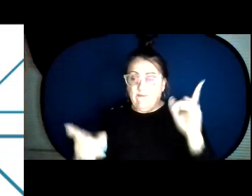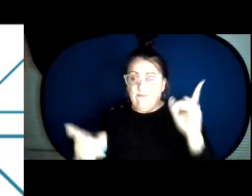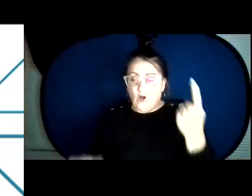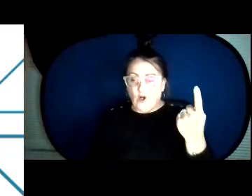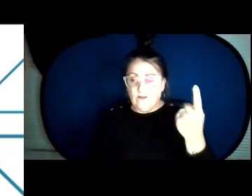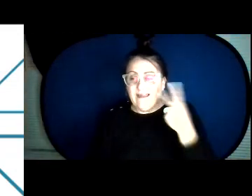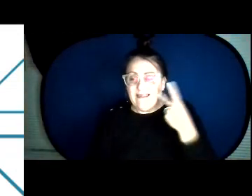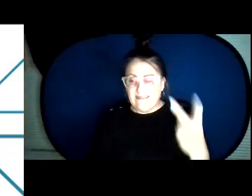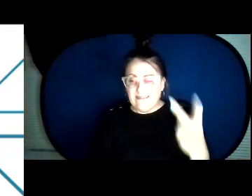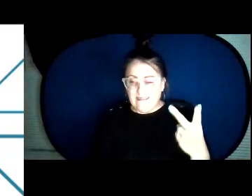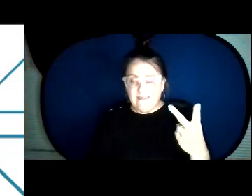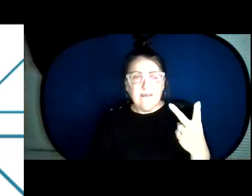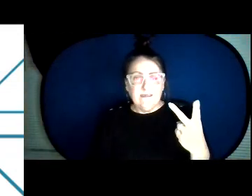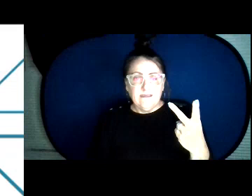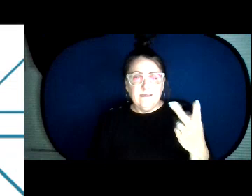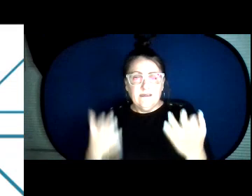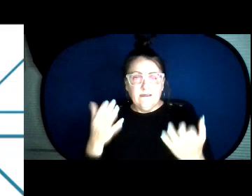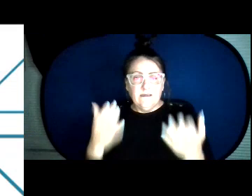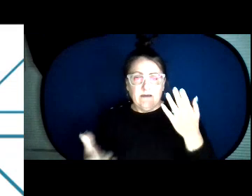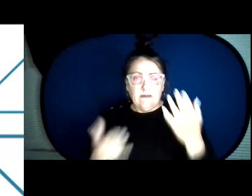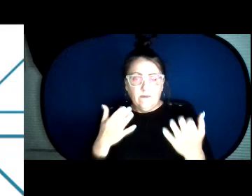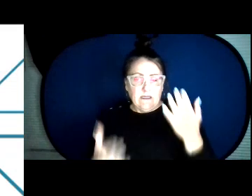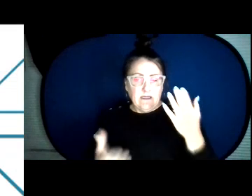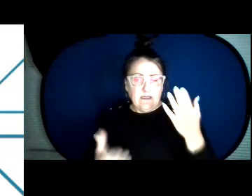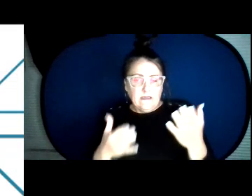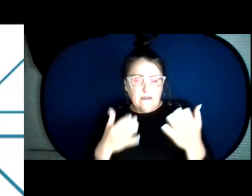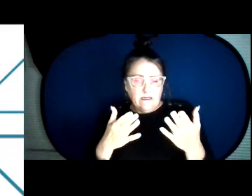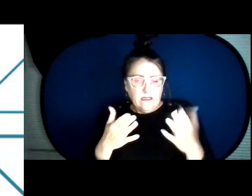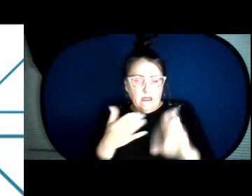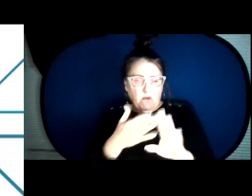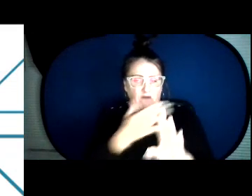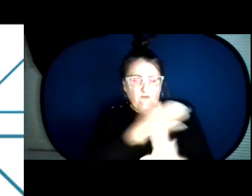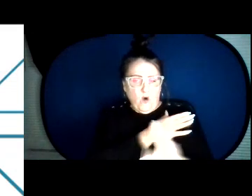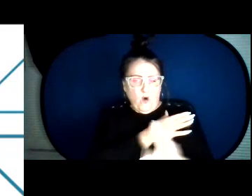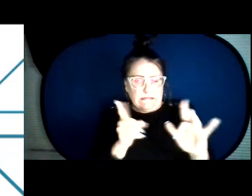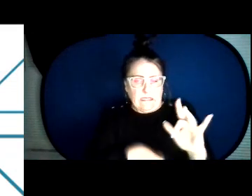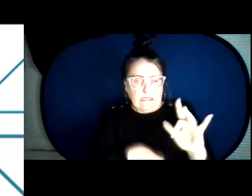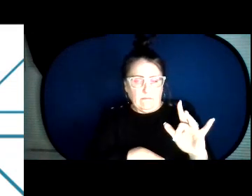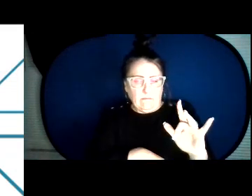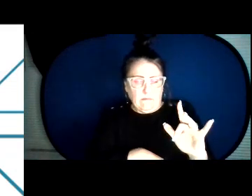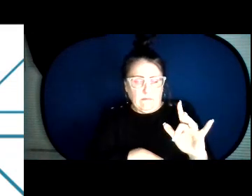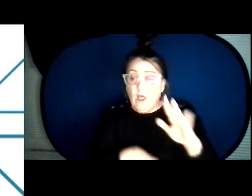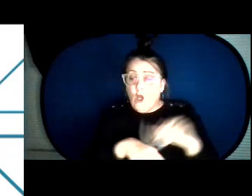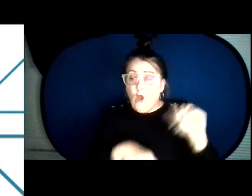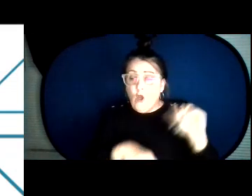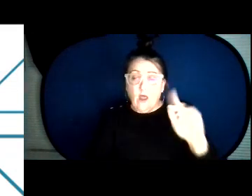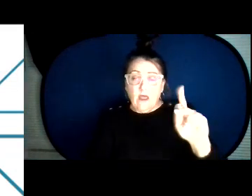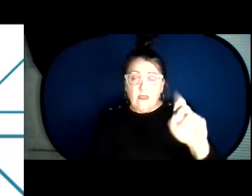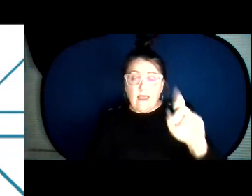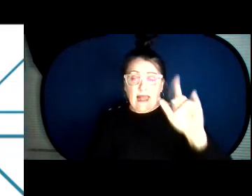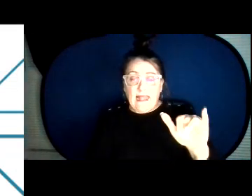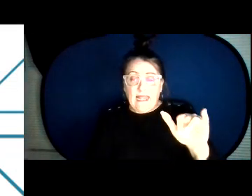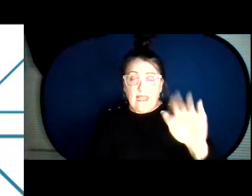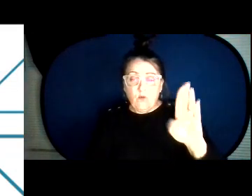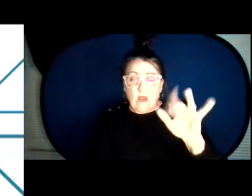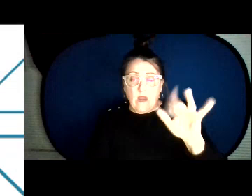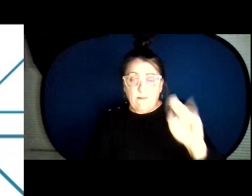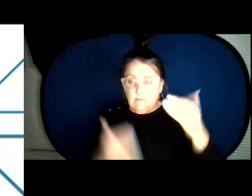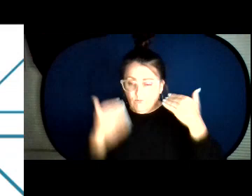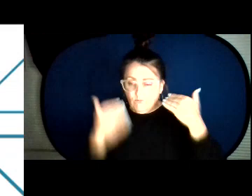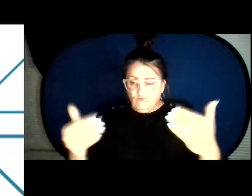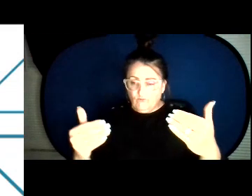someone from the last item on there. We'll just skip that one. Okay, I'd like to call on Kelly Brinkman. Please unmute yourself to begin